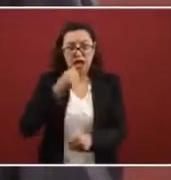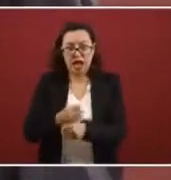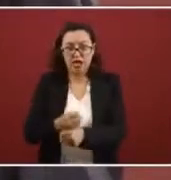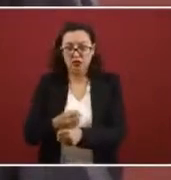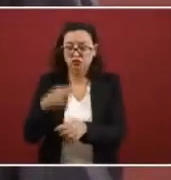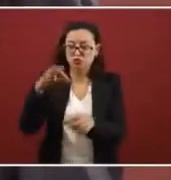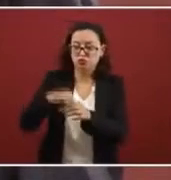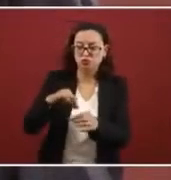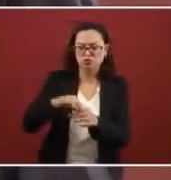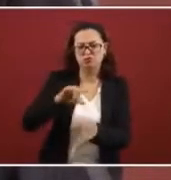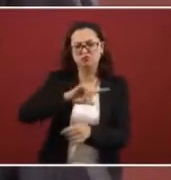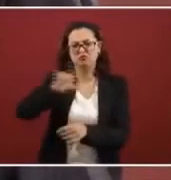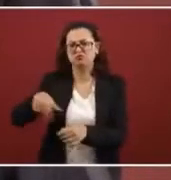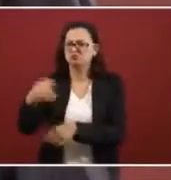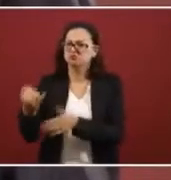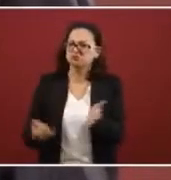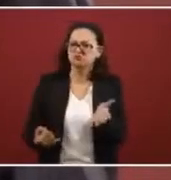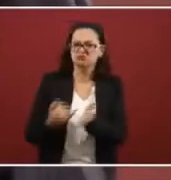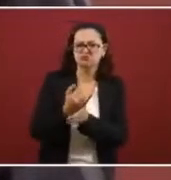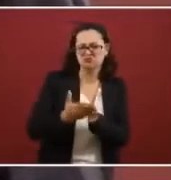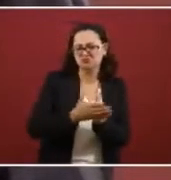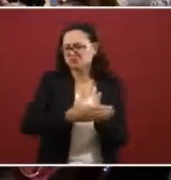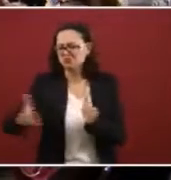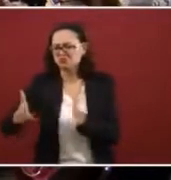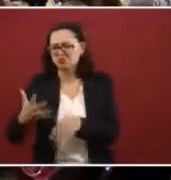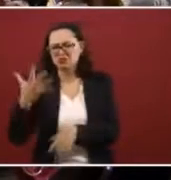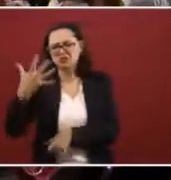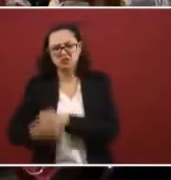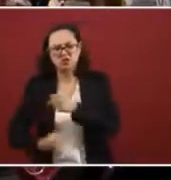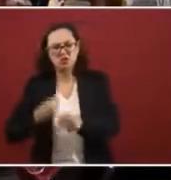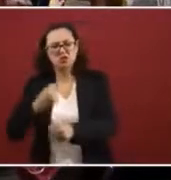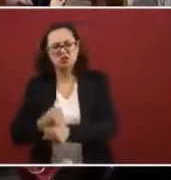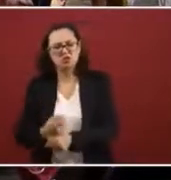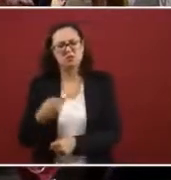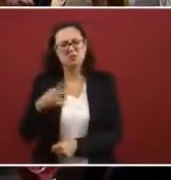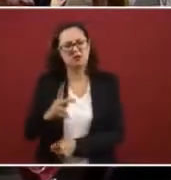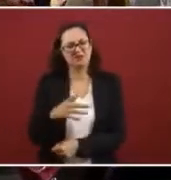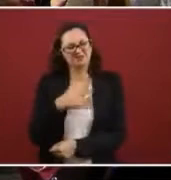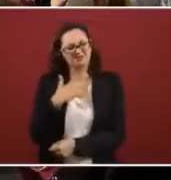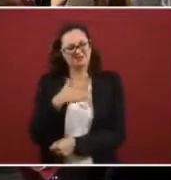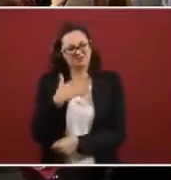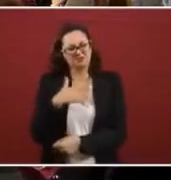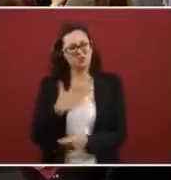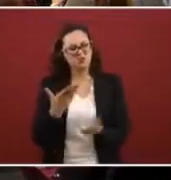is your position regarding that, that all these other